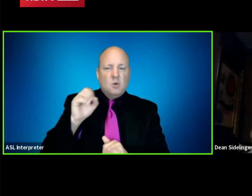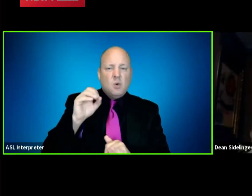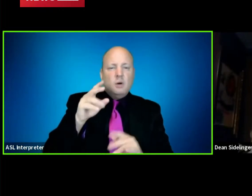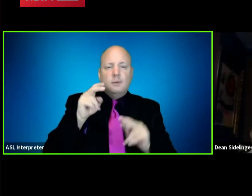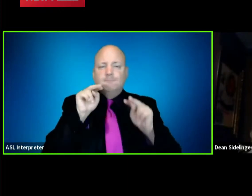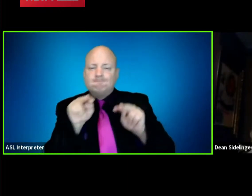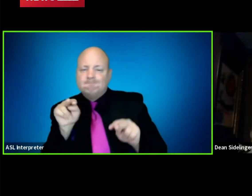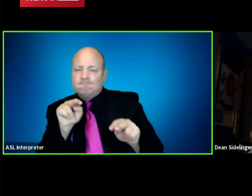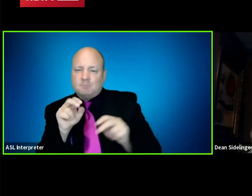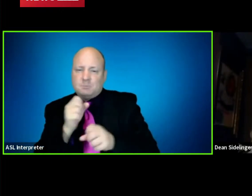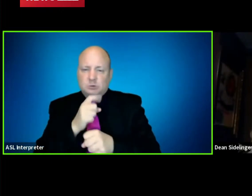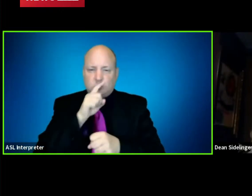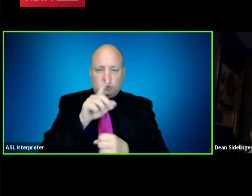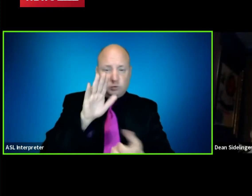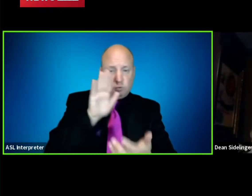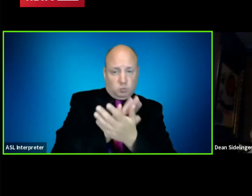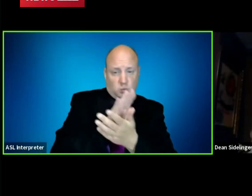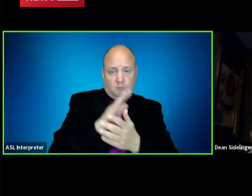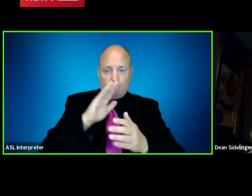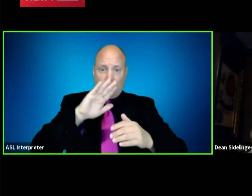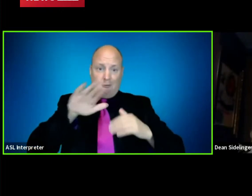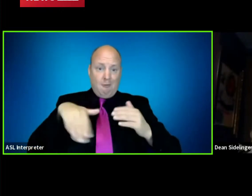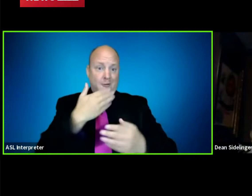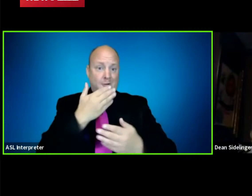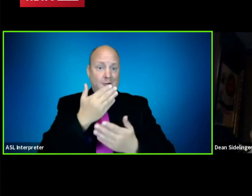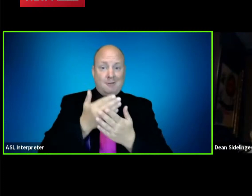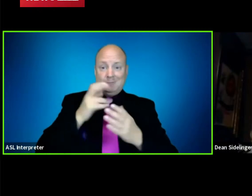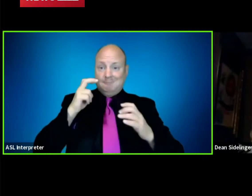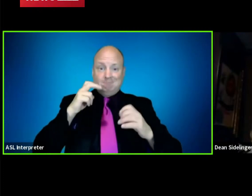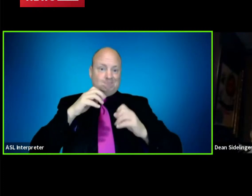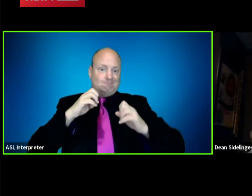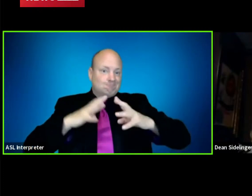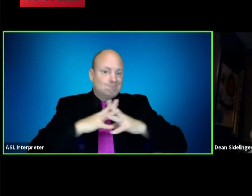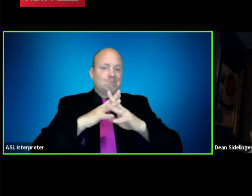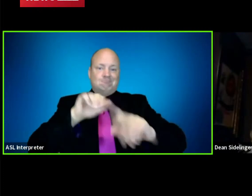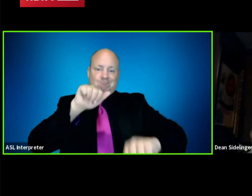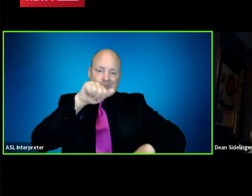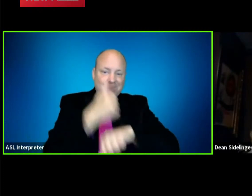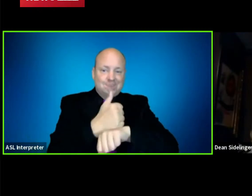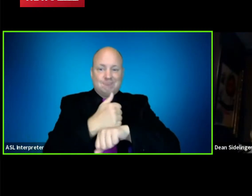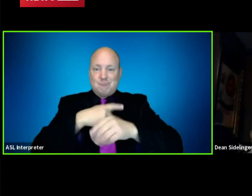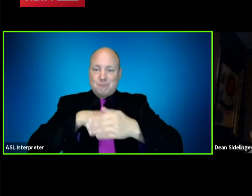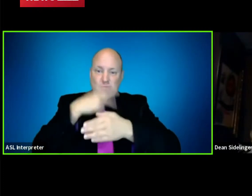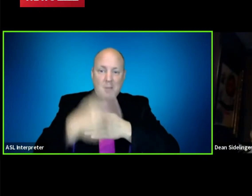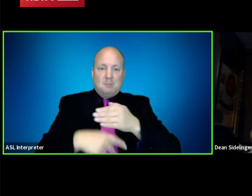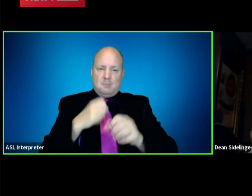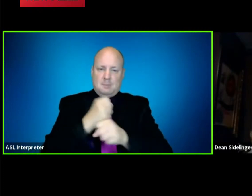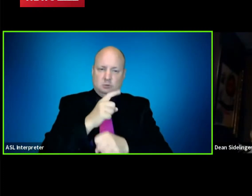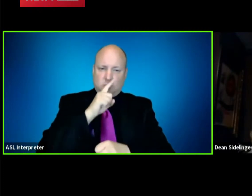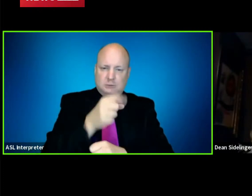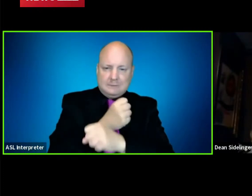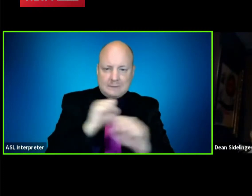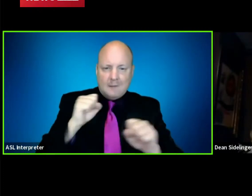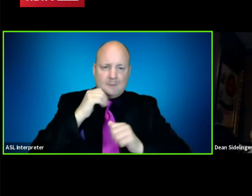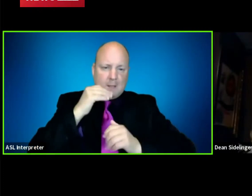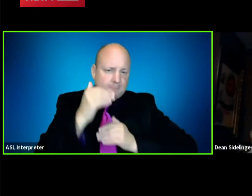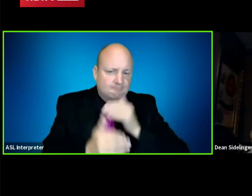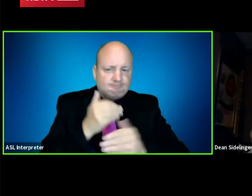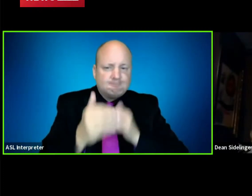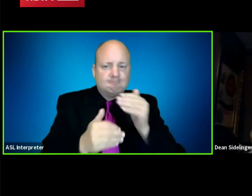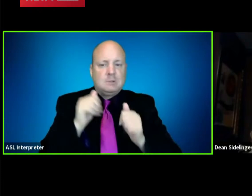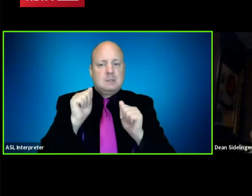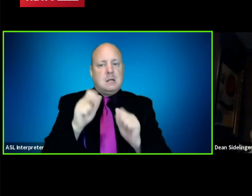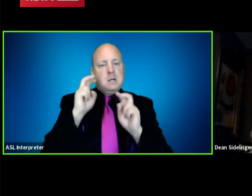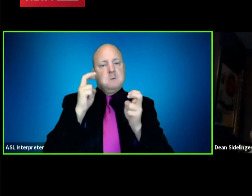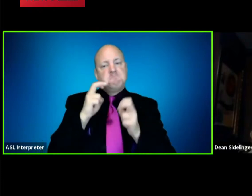protocols as designed, we can achieve the delicate balance of promoting the safety of students and staff while minimizing the risk of catching the virus